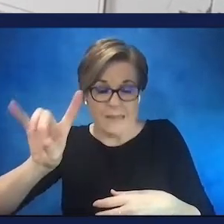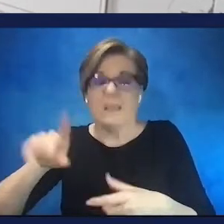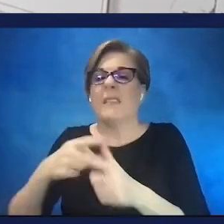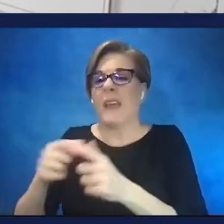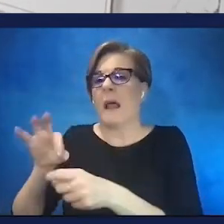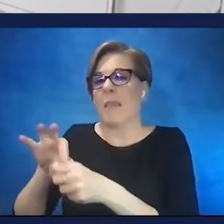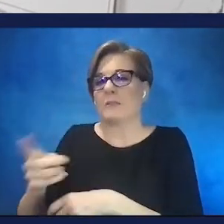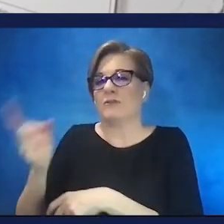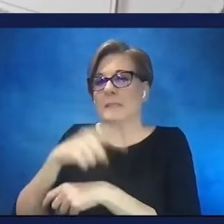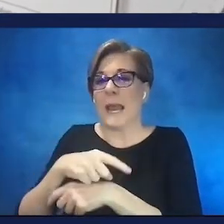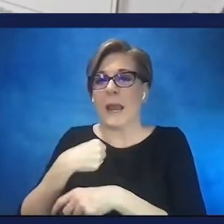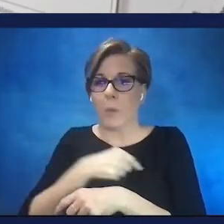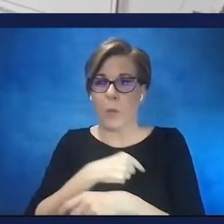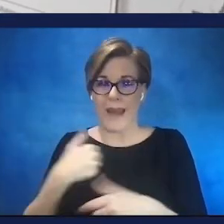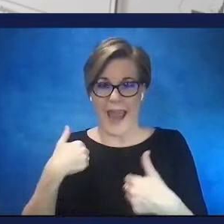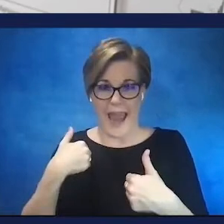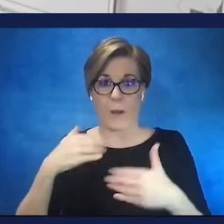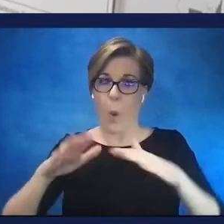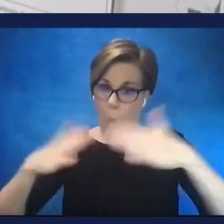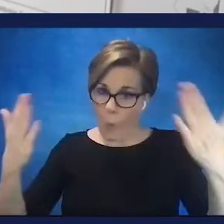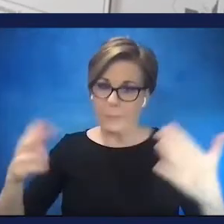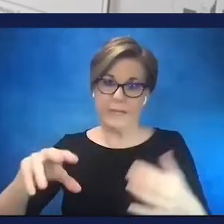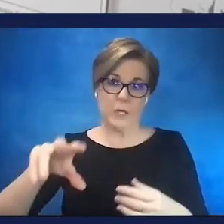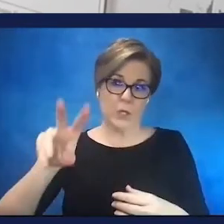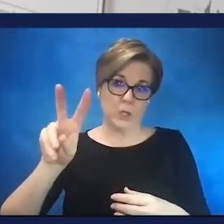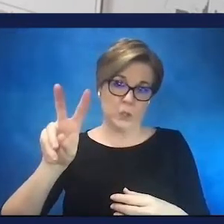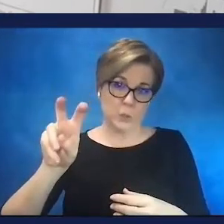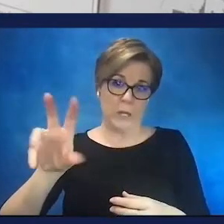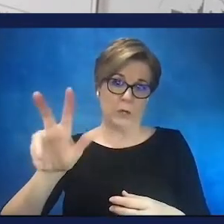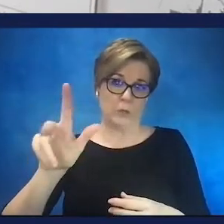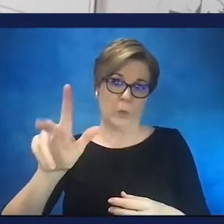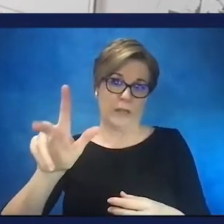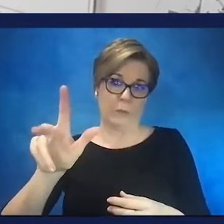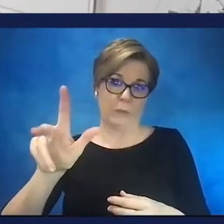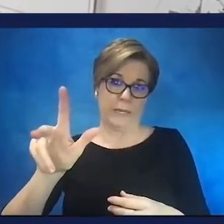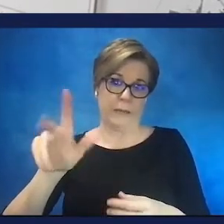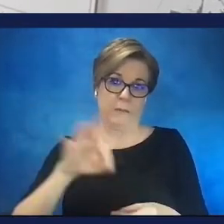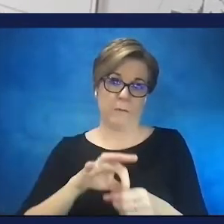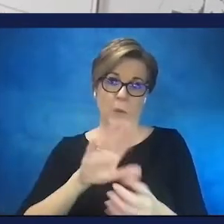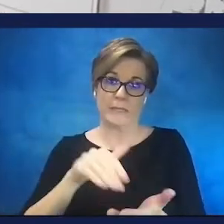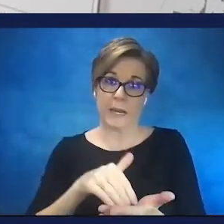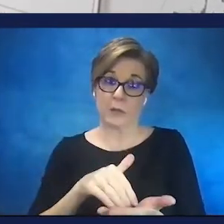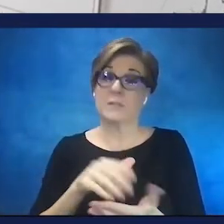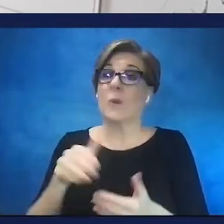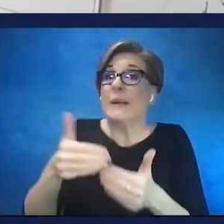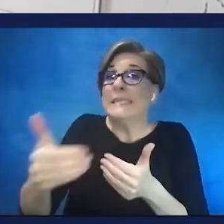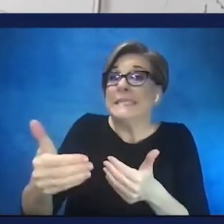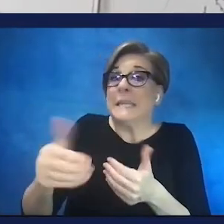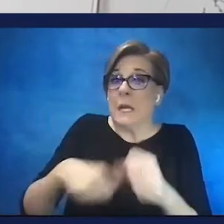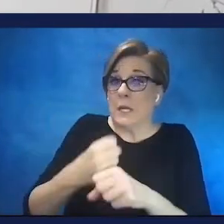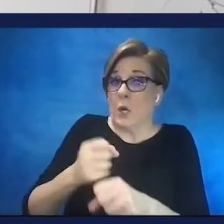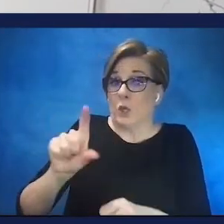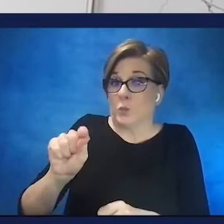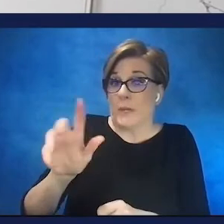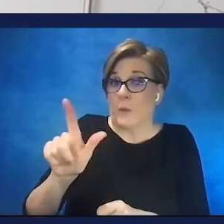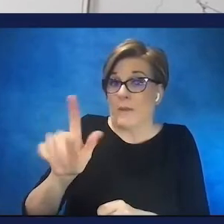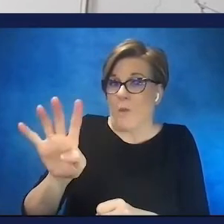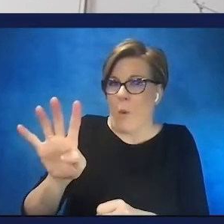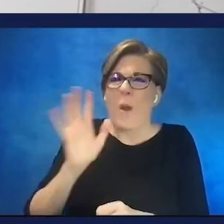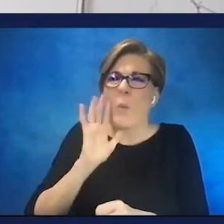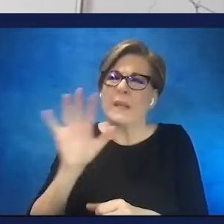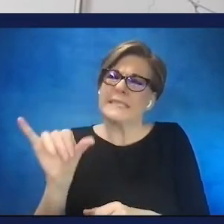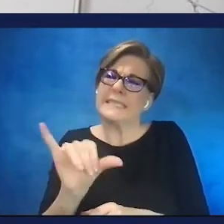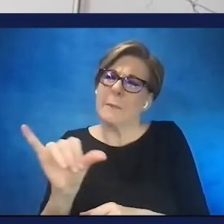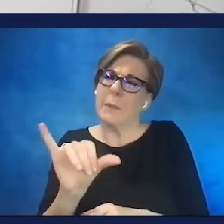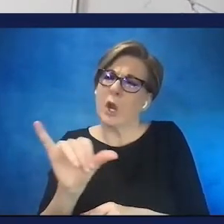on election day itself, we had 223. So for this upcoming 2024 voting cycle, we'll have a very